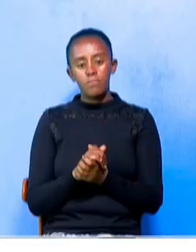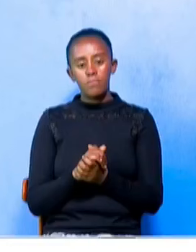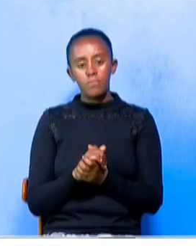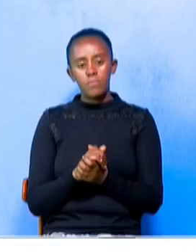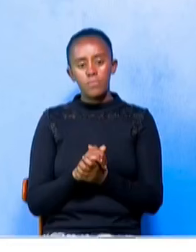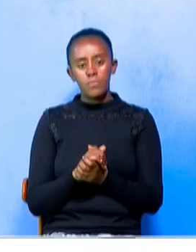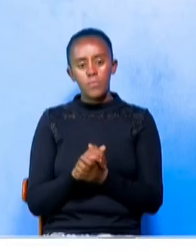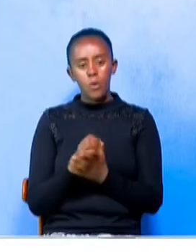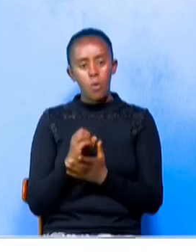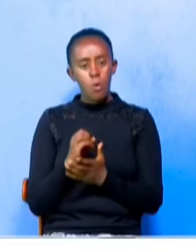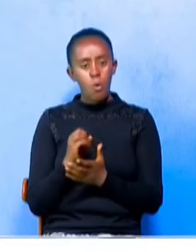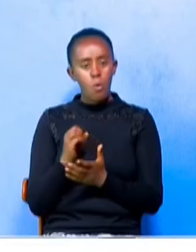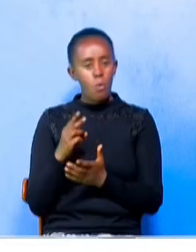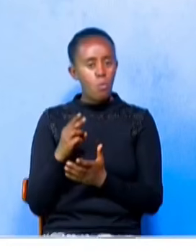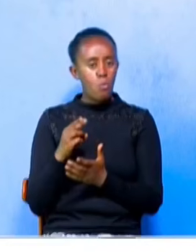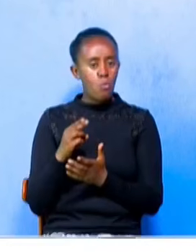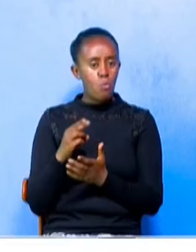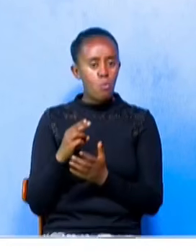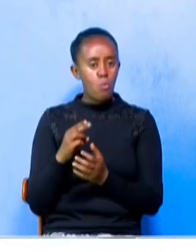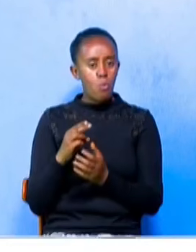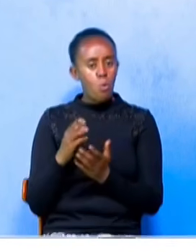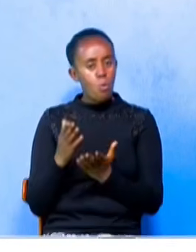Oh,